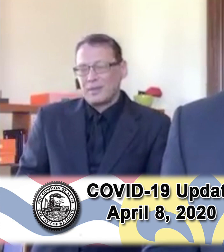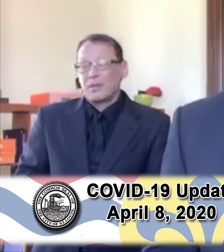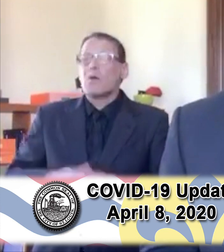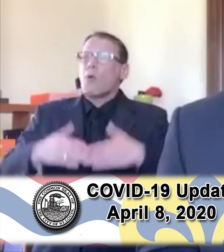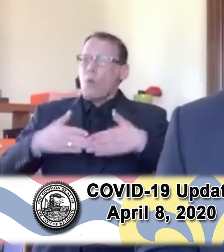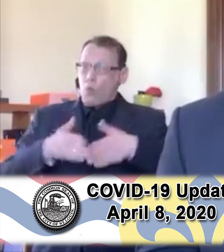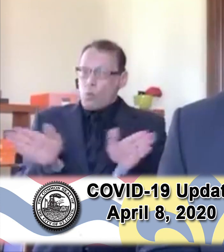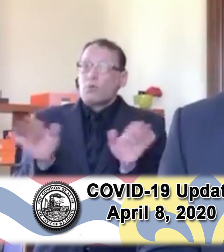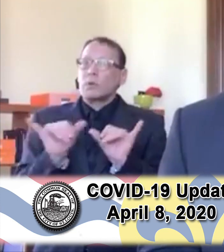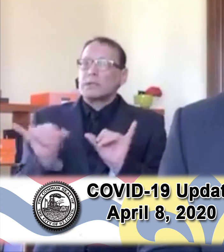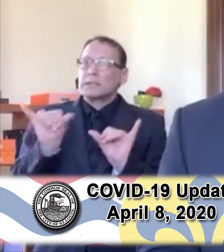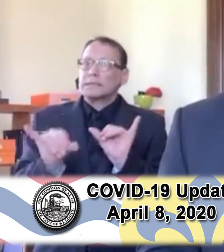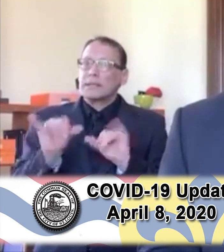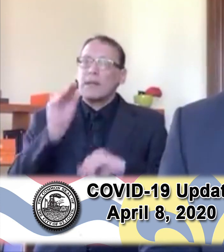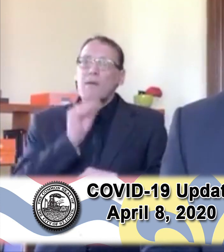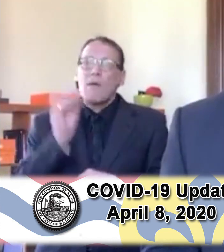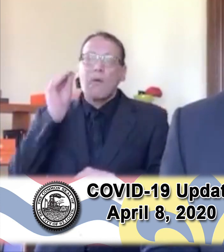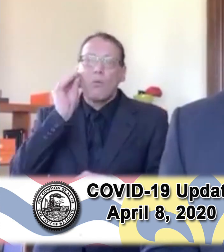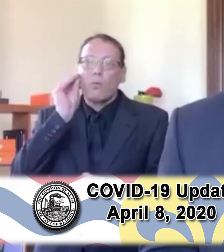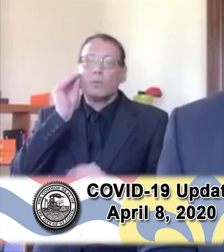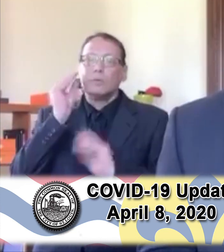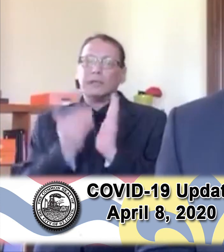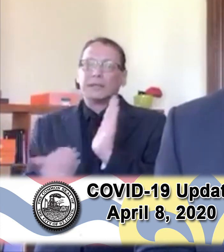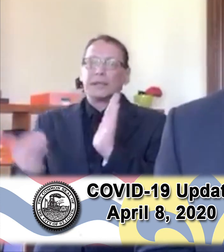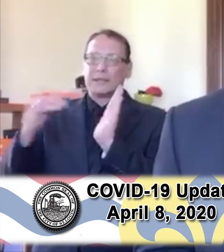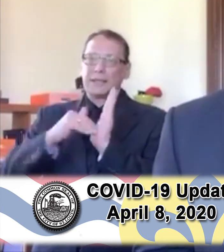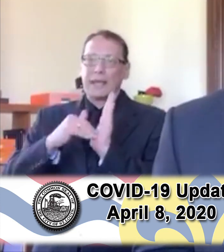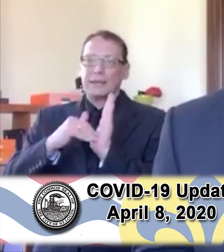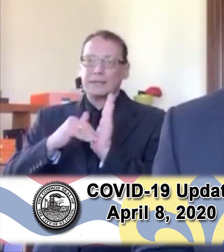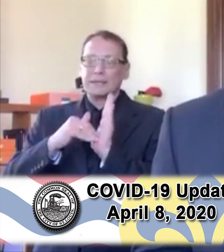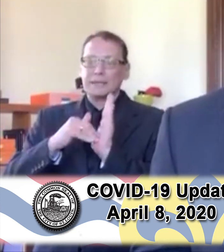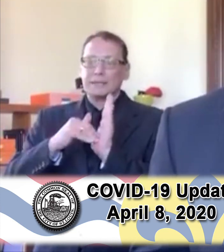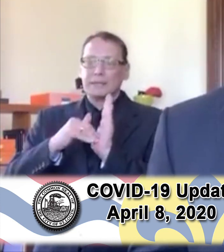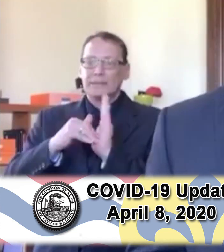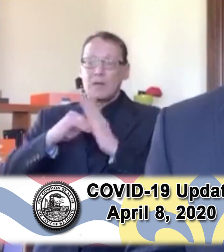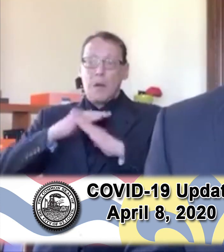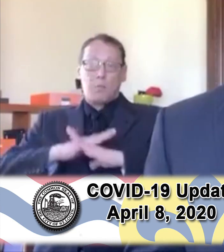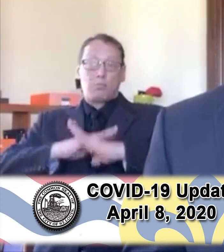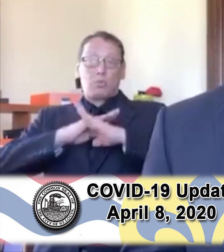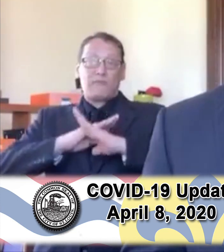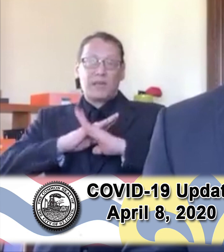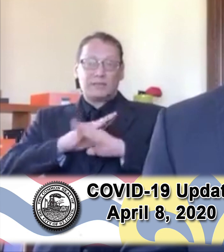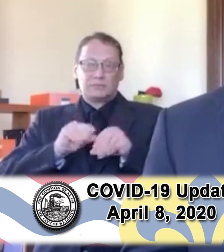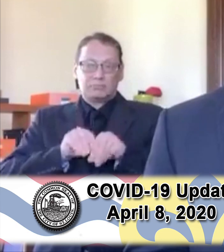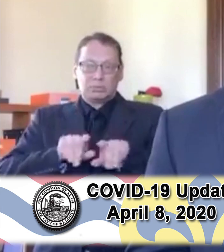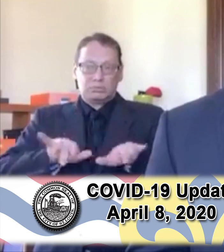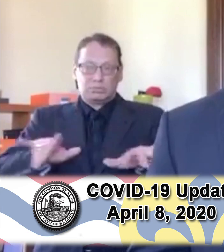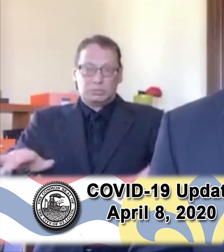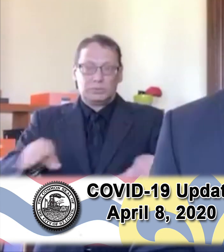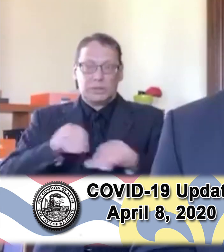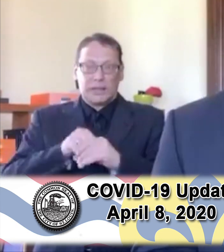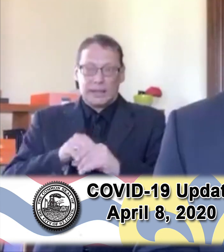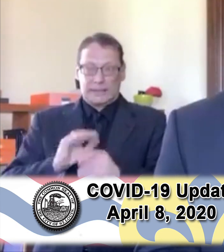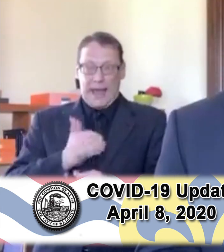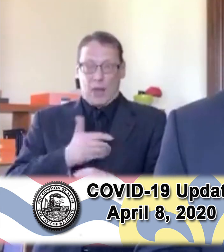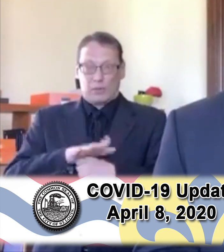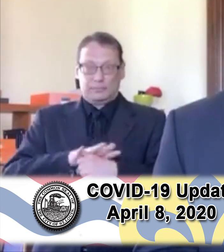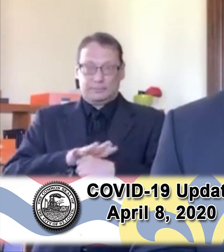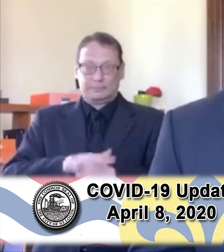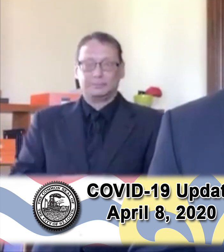the stay-at-home order is to, again, reduce and prevent the spread of COVID-19 in our jurisdiction.